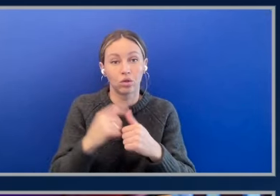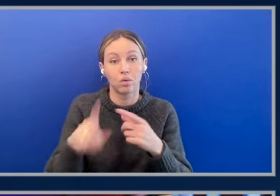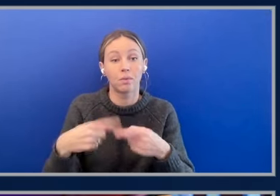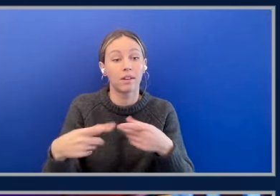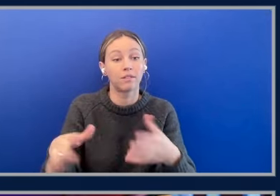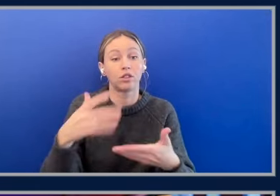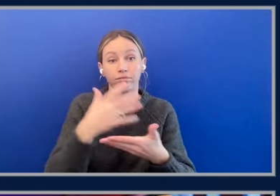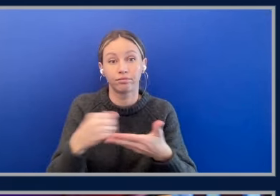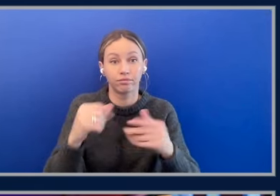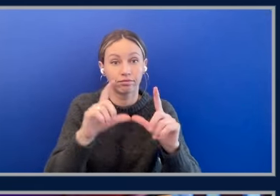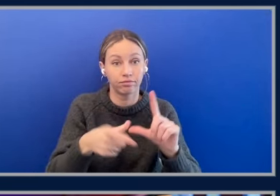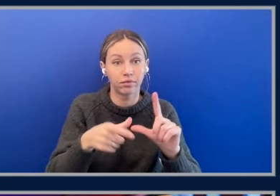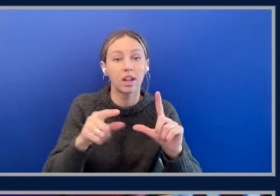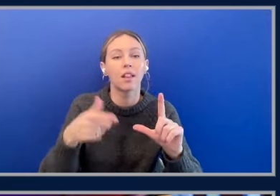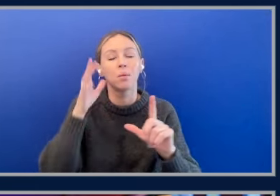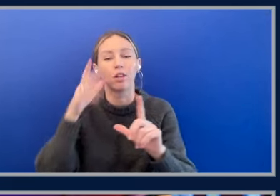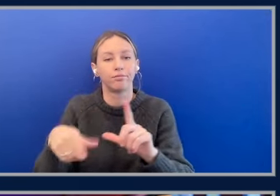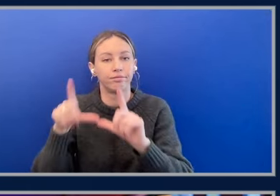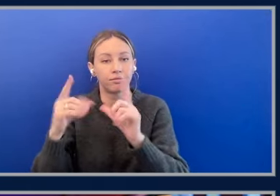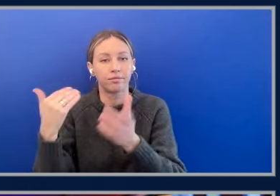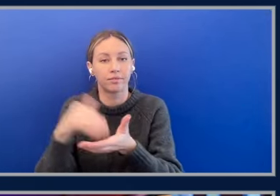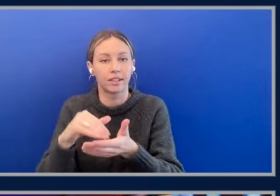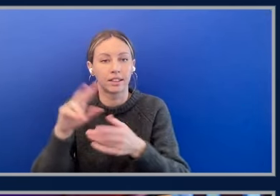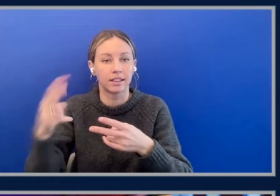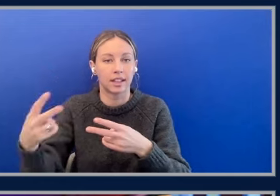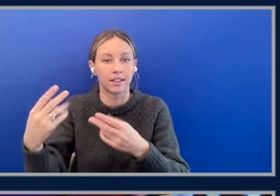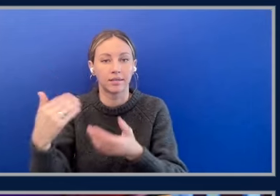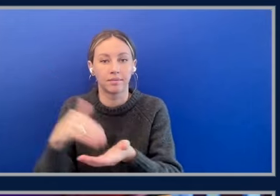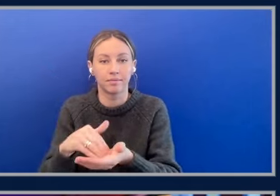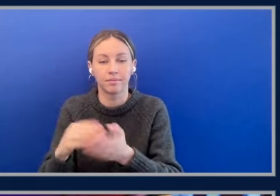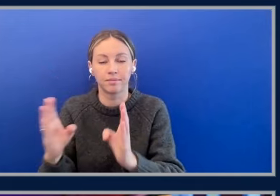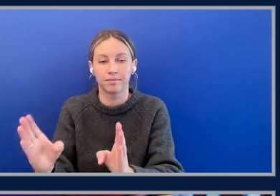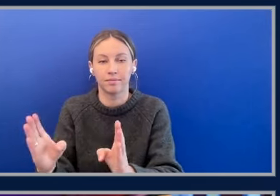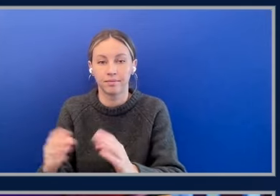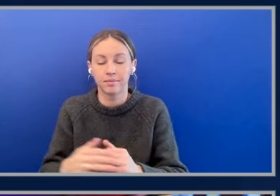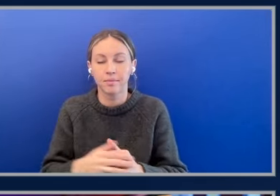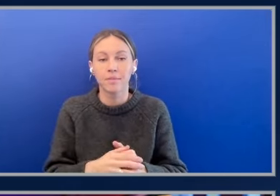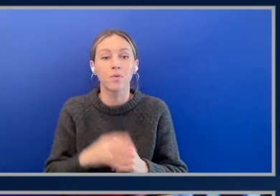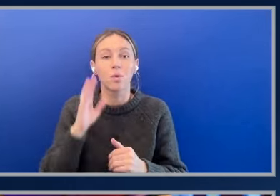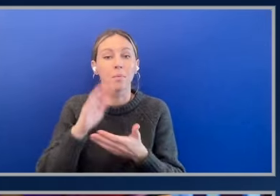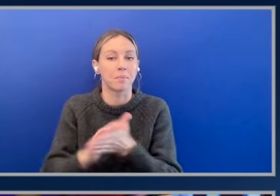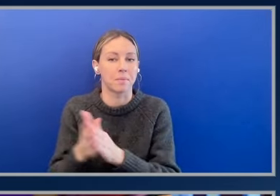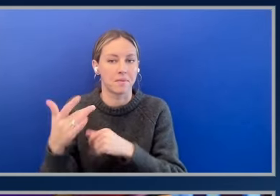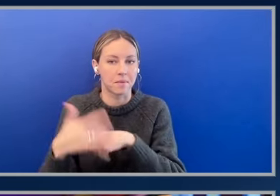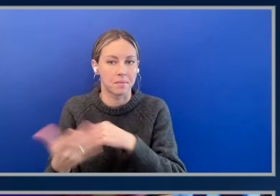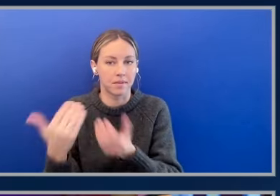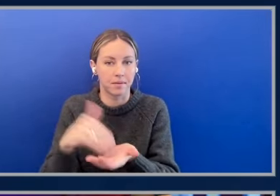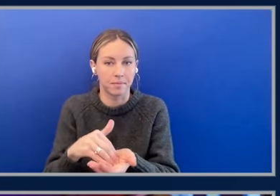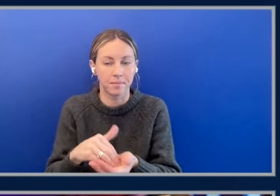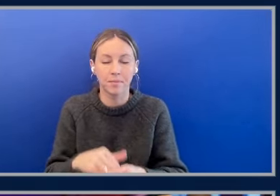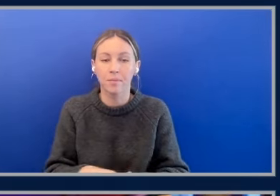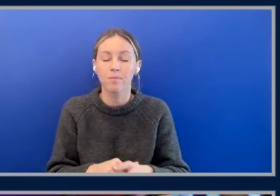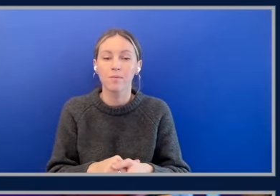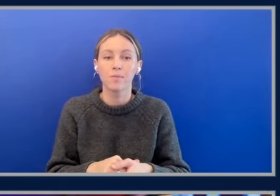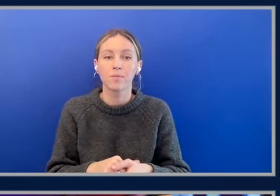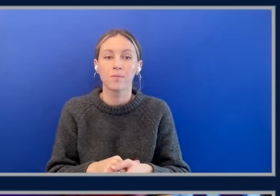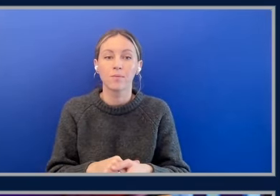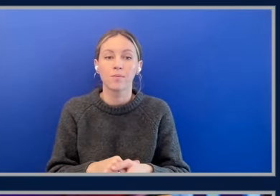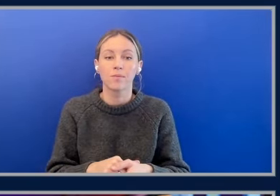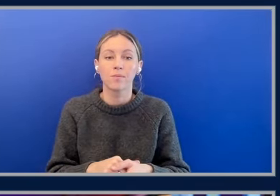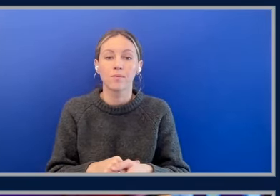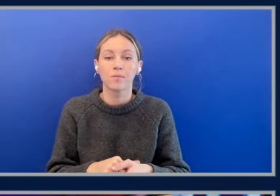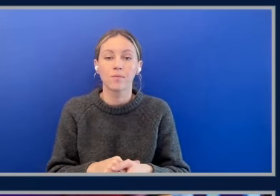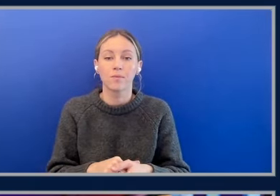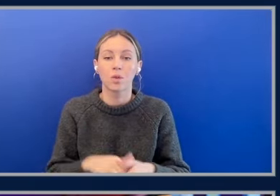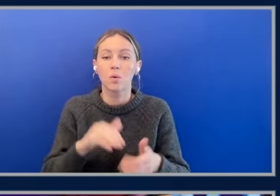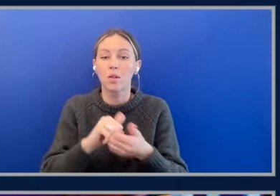then restarting the instance group when the second block of capacity becomes available again. And with the right checkpointing logic,